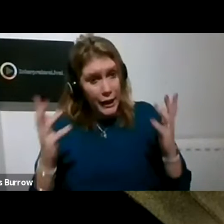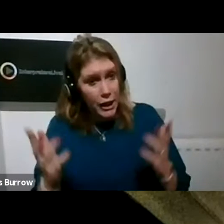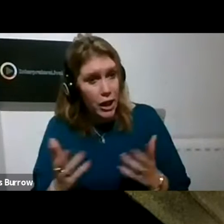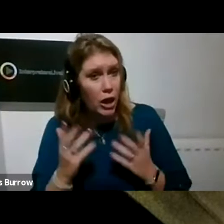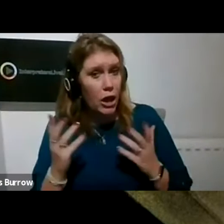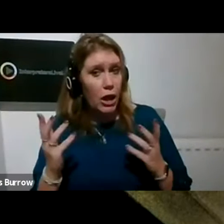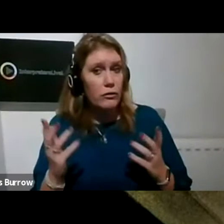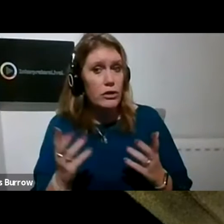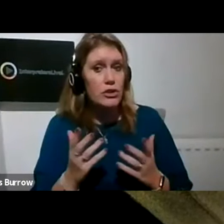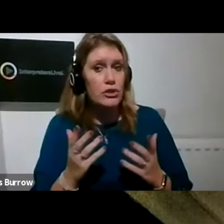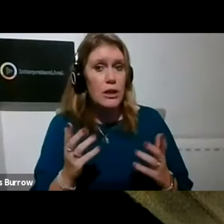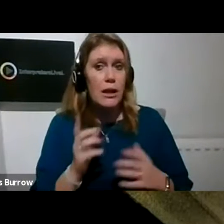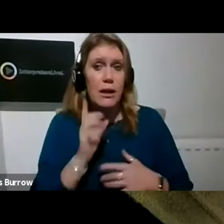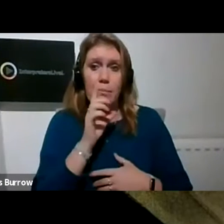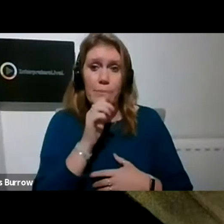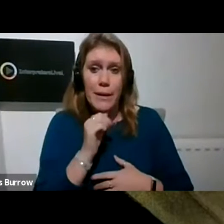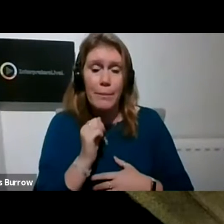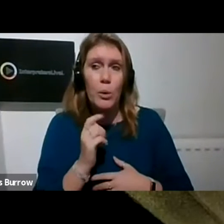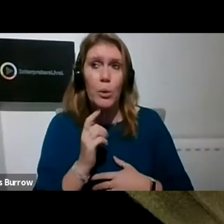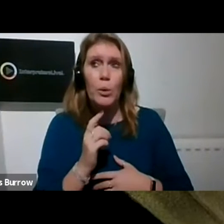encouraging people to be